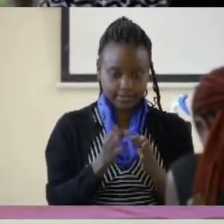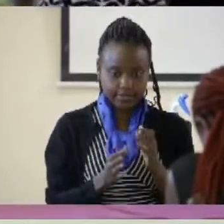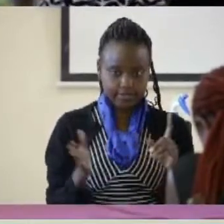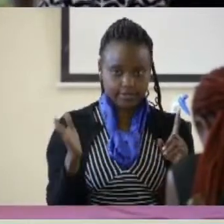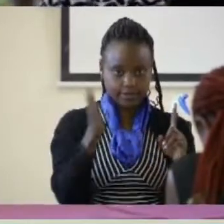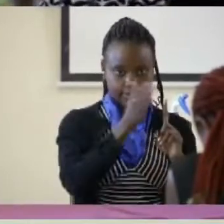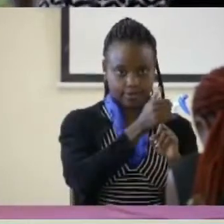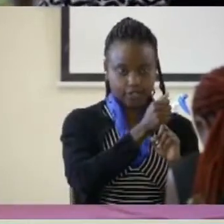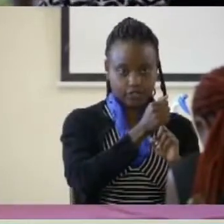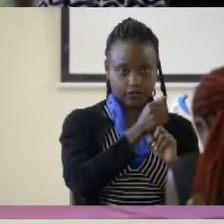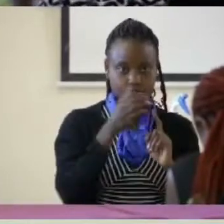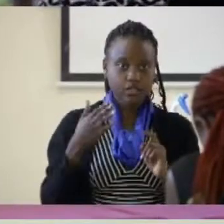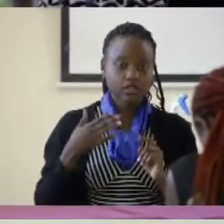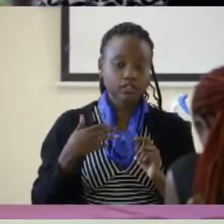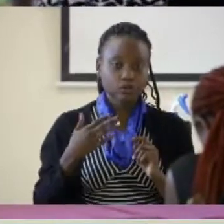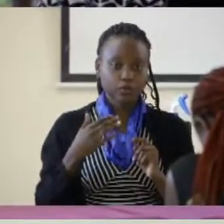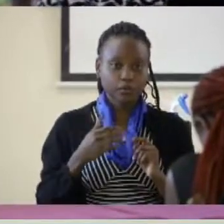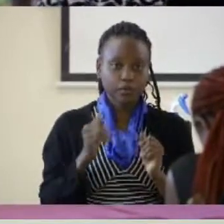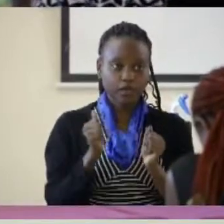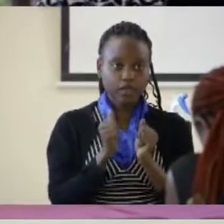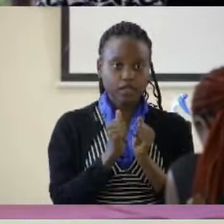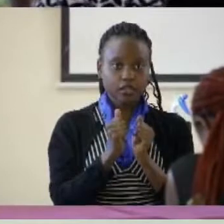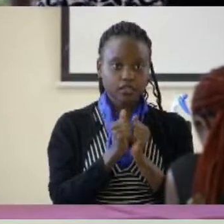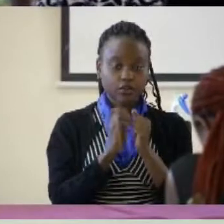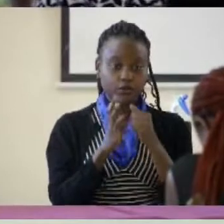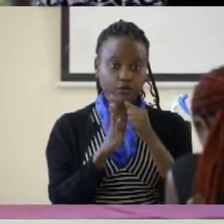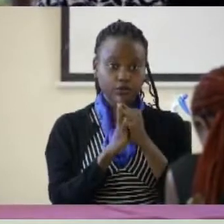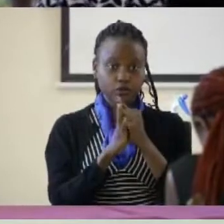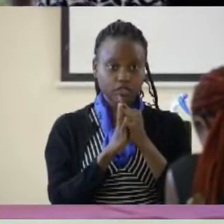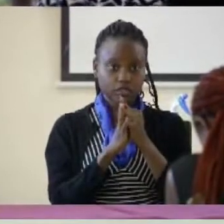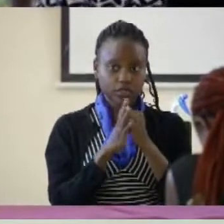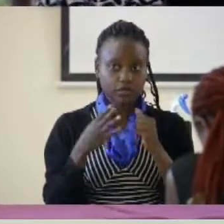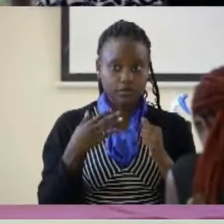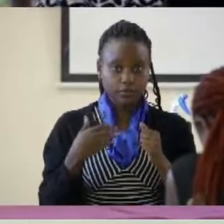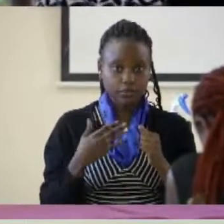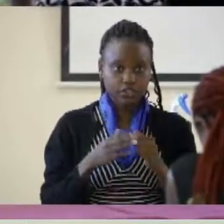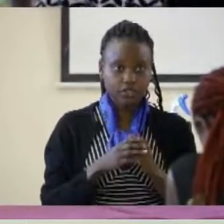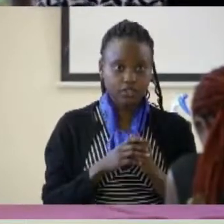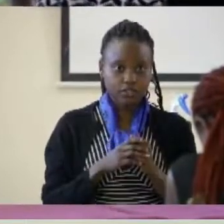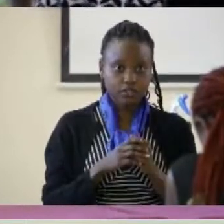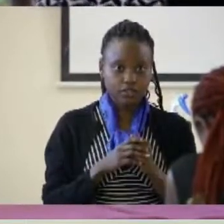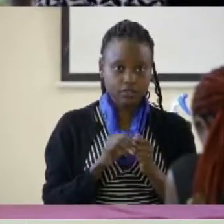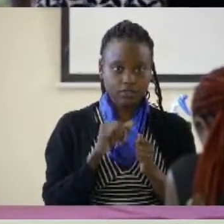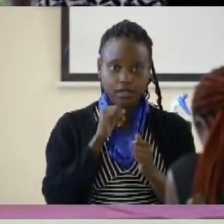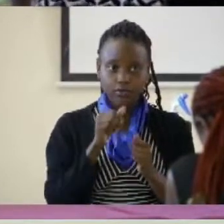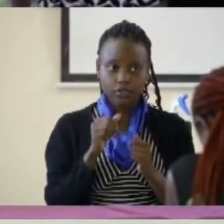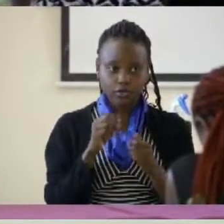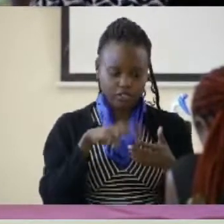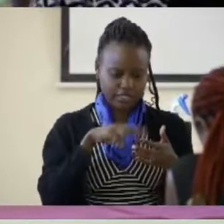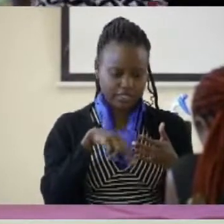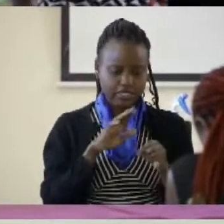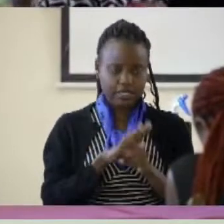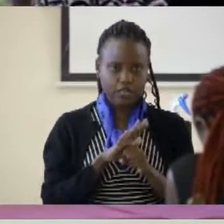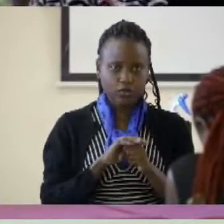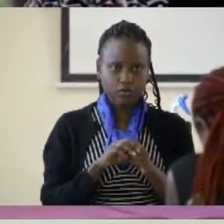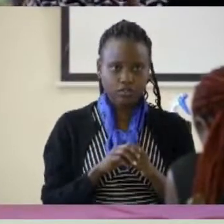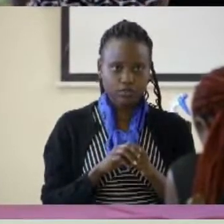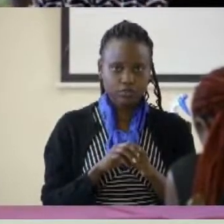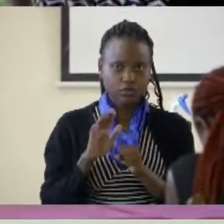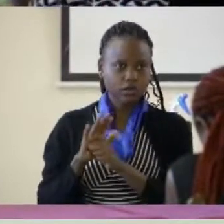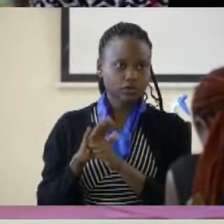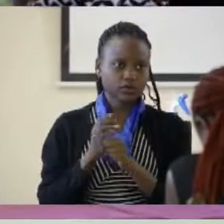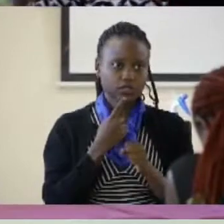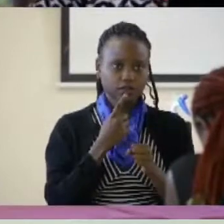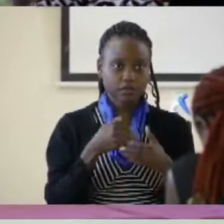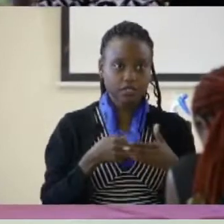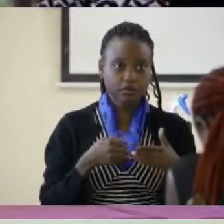So this paper is 14 pages. This is how we organized it. I will not go into many stories because many things have been said.